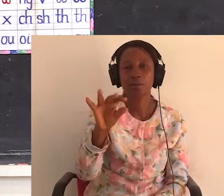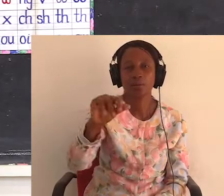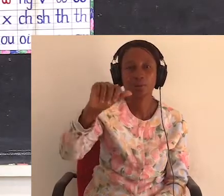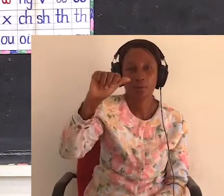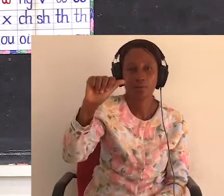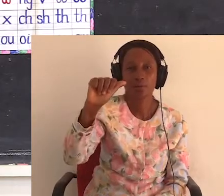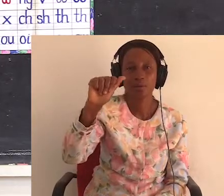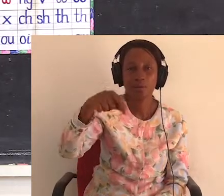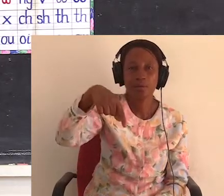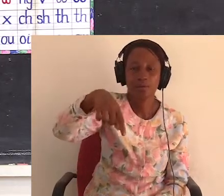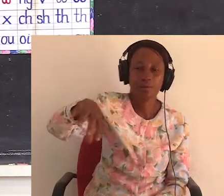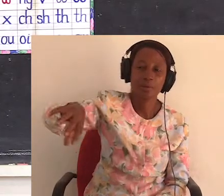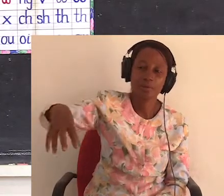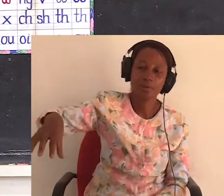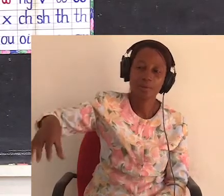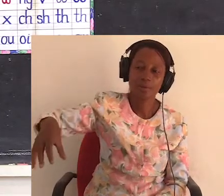Tap.